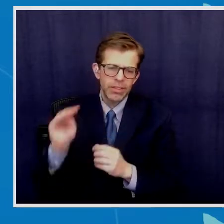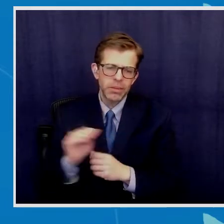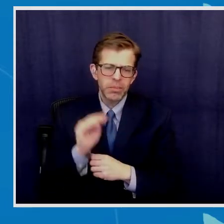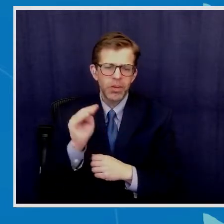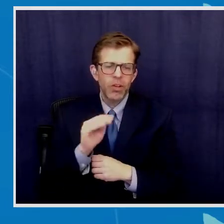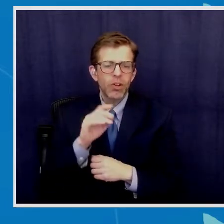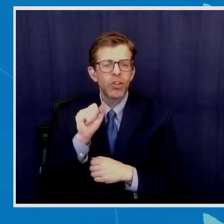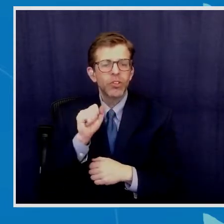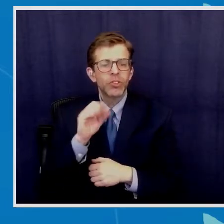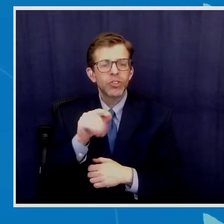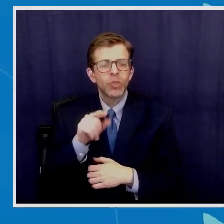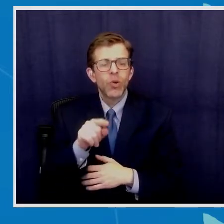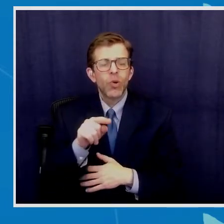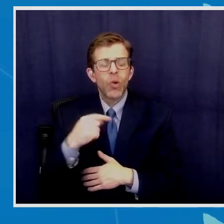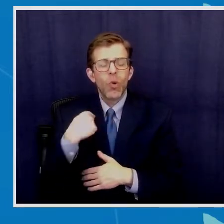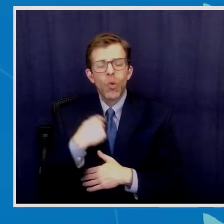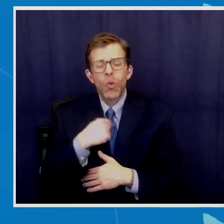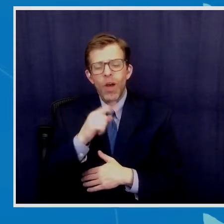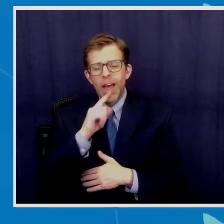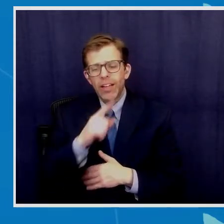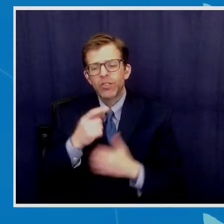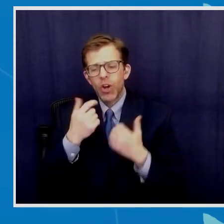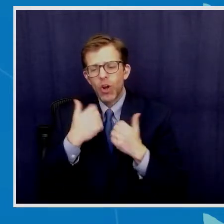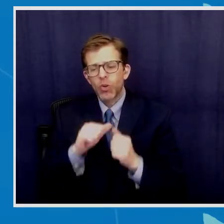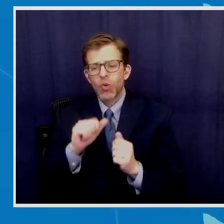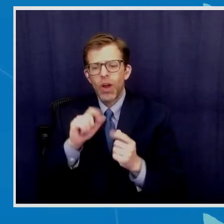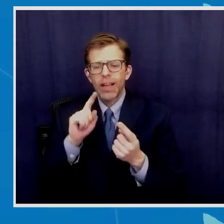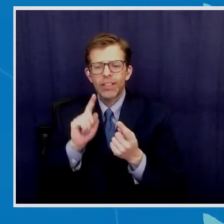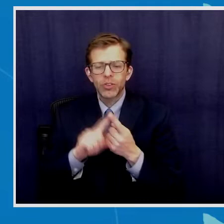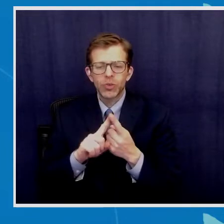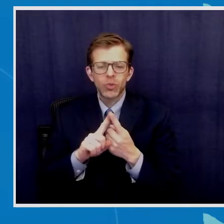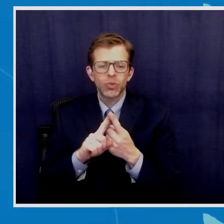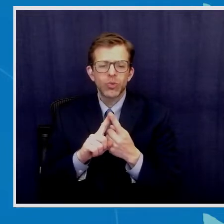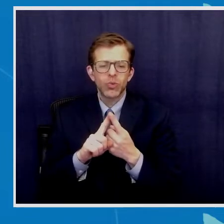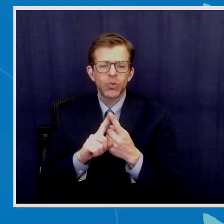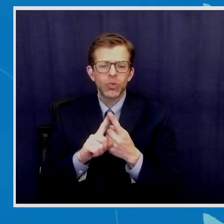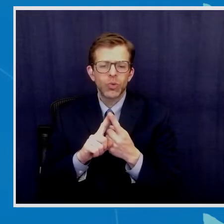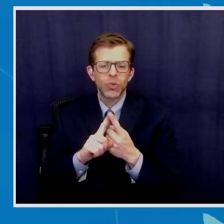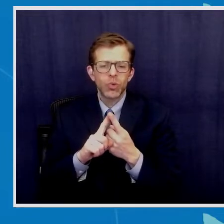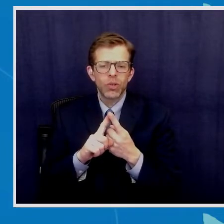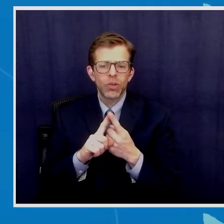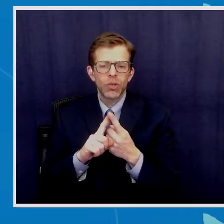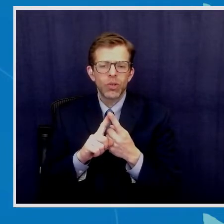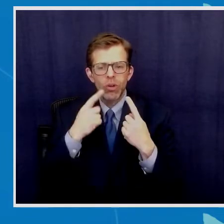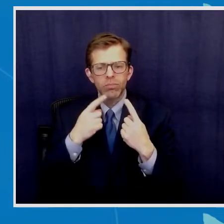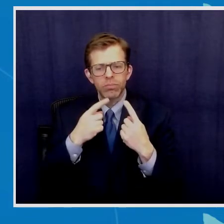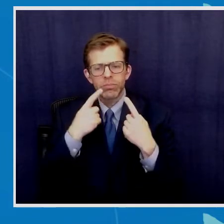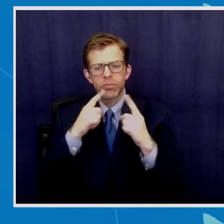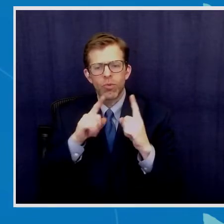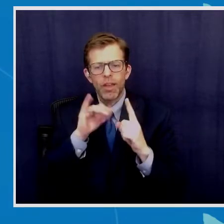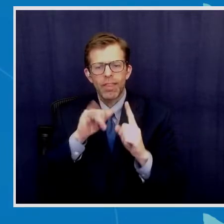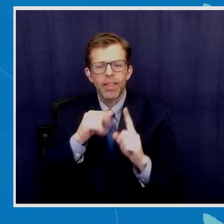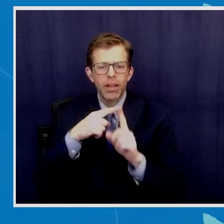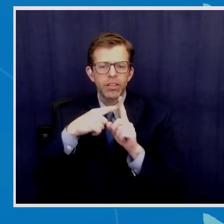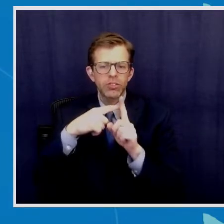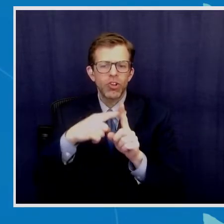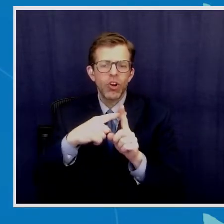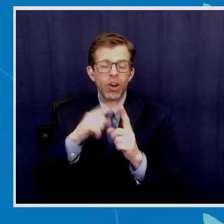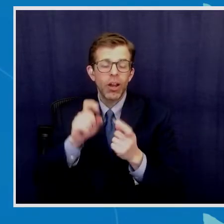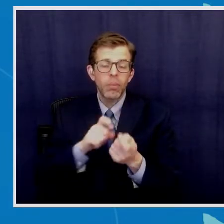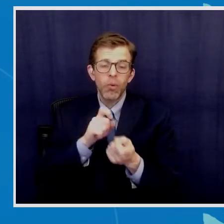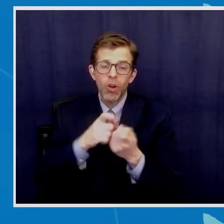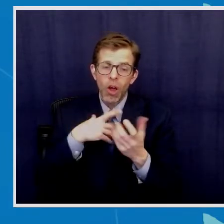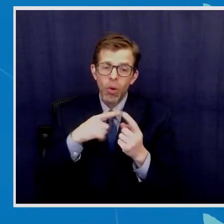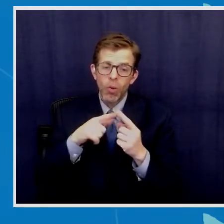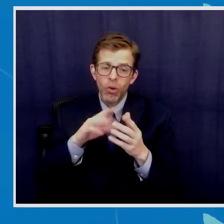countries that actually are trying to reach those targets. And in particular, I wanted to say about the Eastern